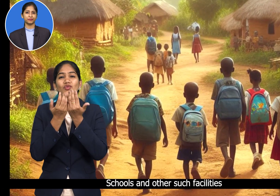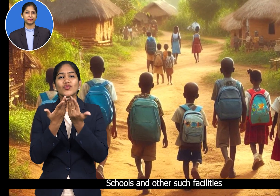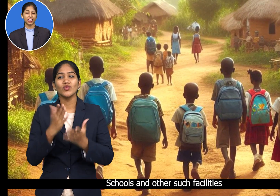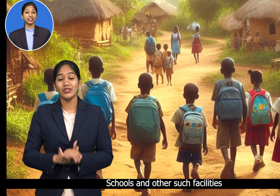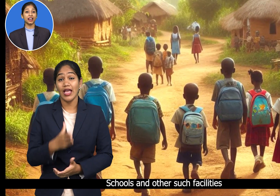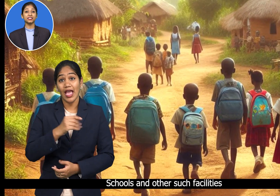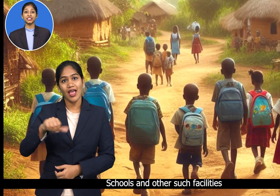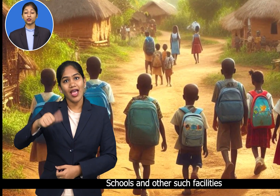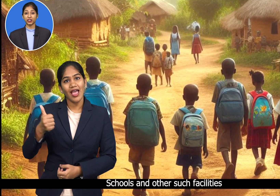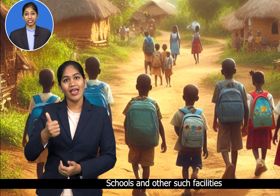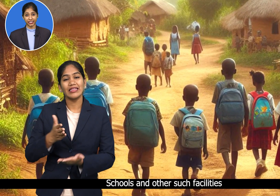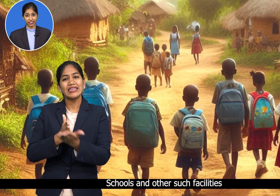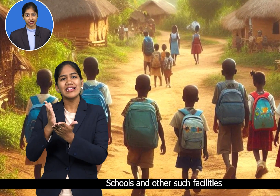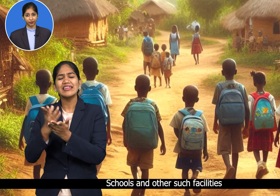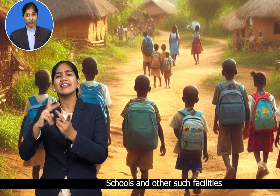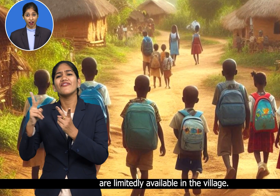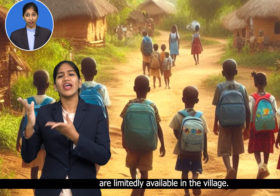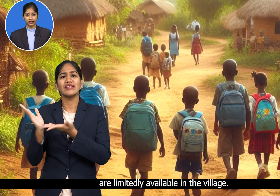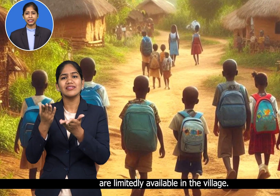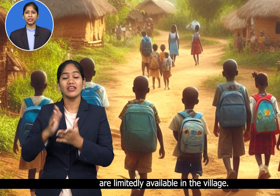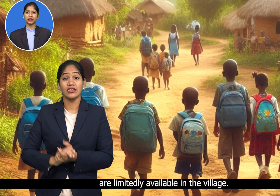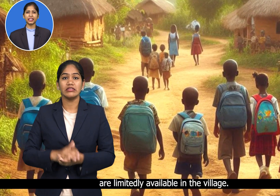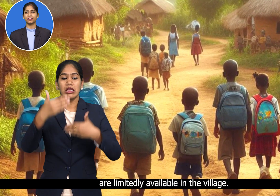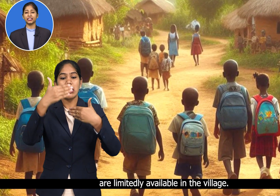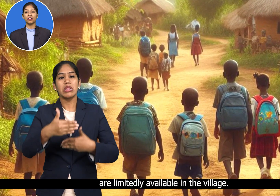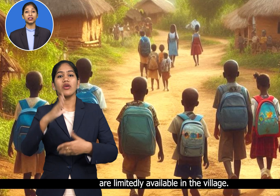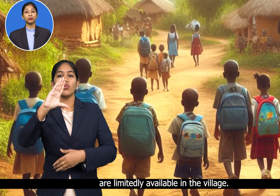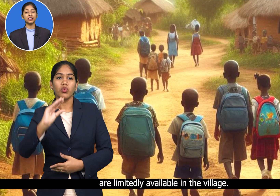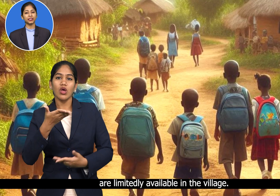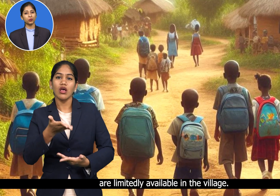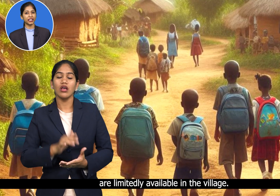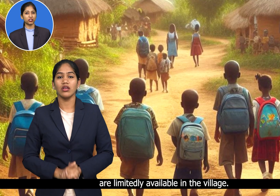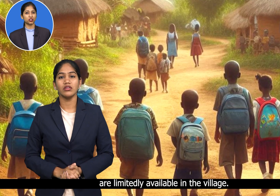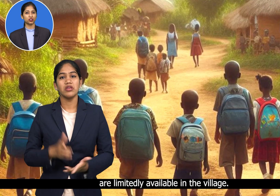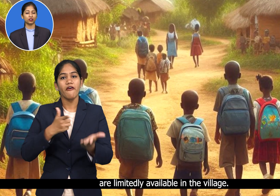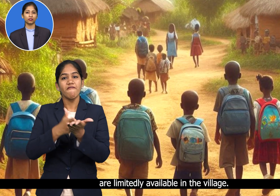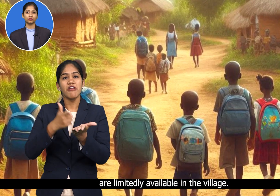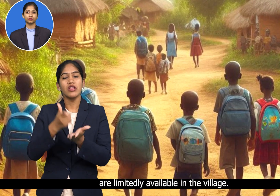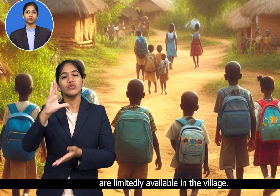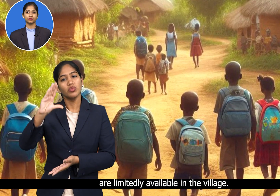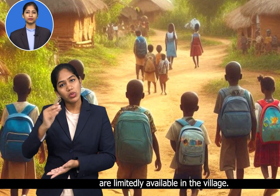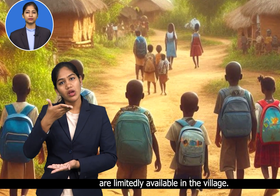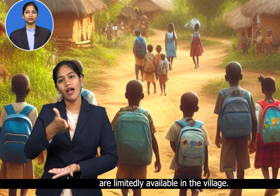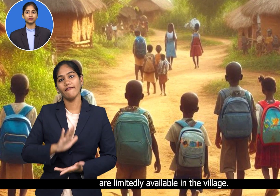Schools and other such facilities are limitedly available in the village.